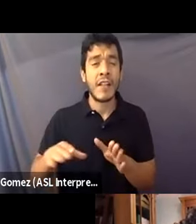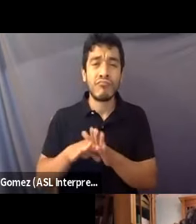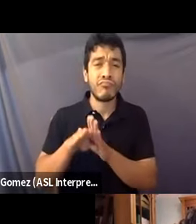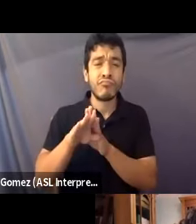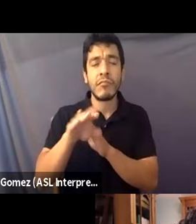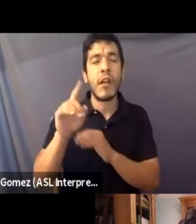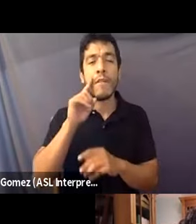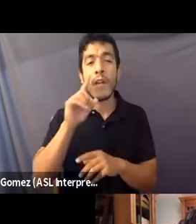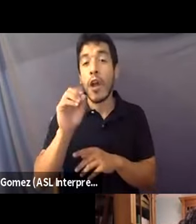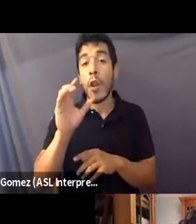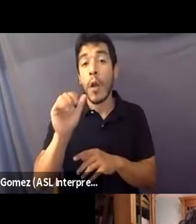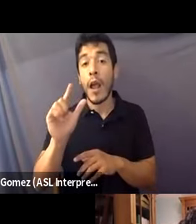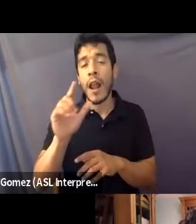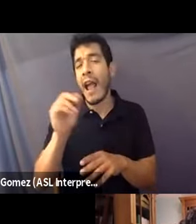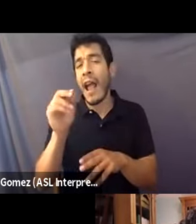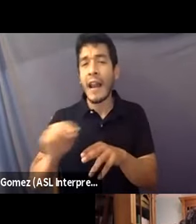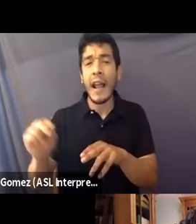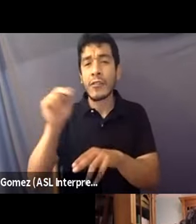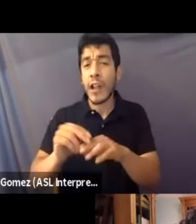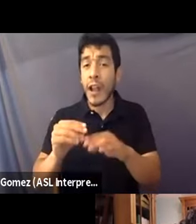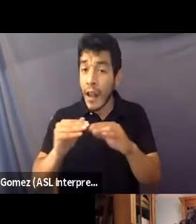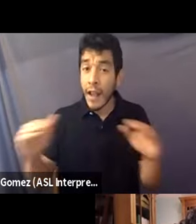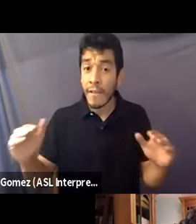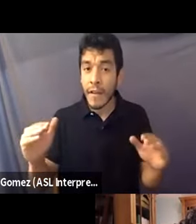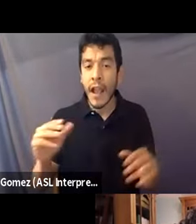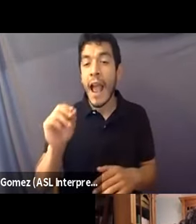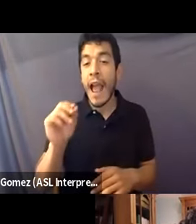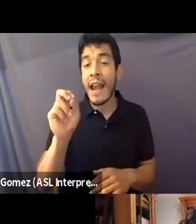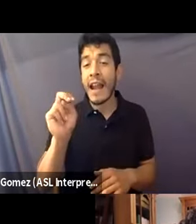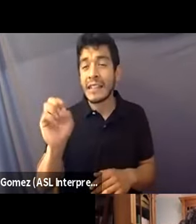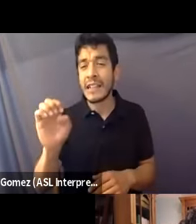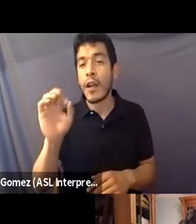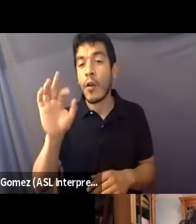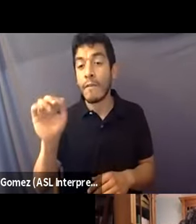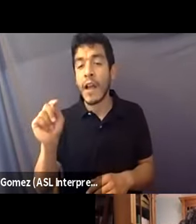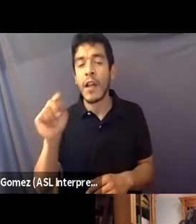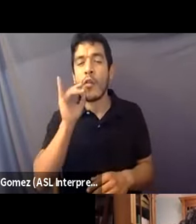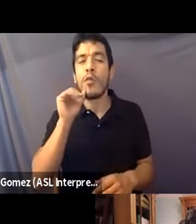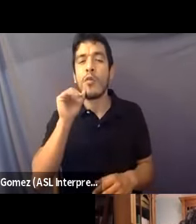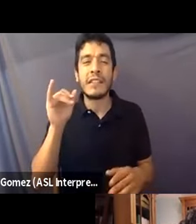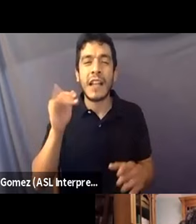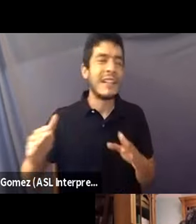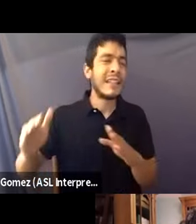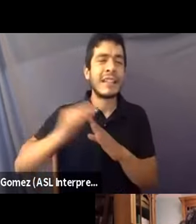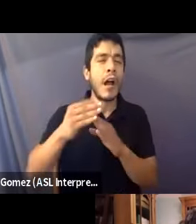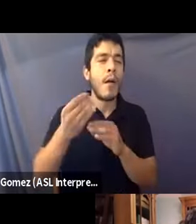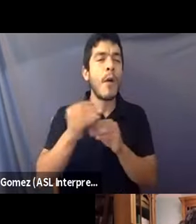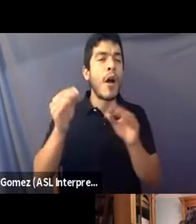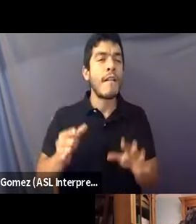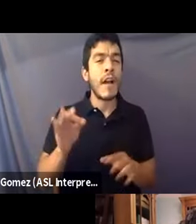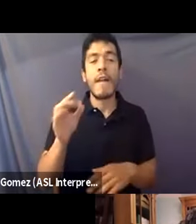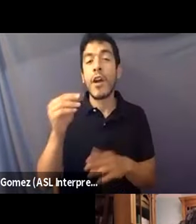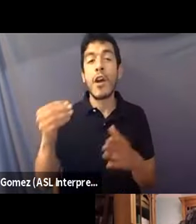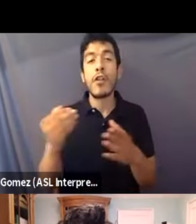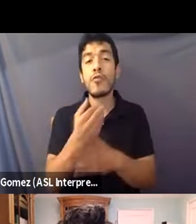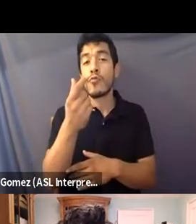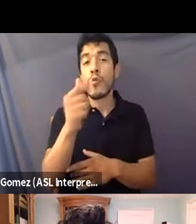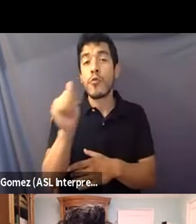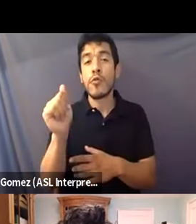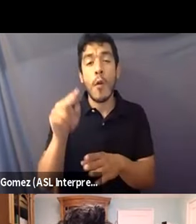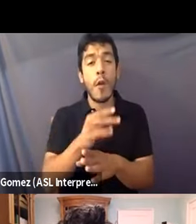national level. And then Nse Ufot, who is the Chief Executive Officer of the New Georgia Project and its affiliate, the New